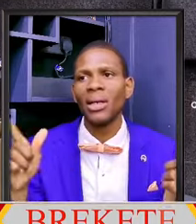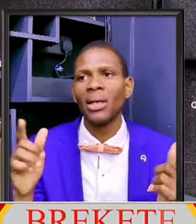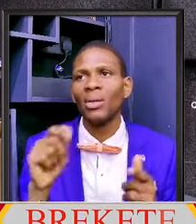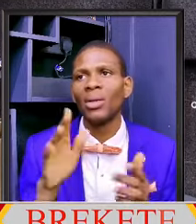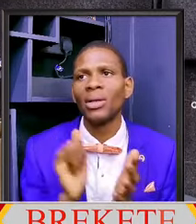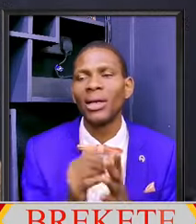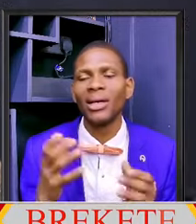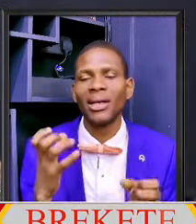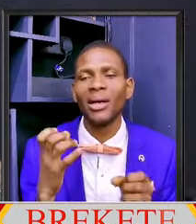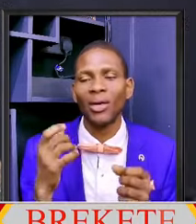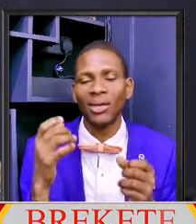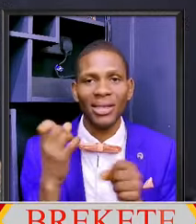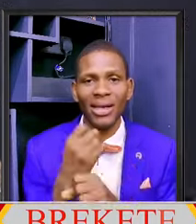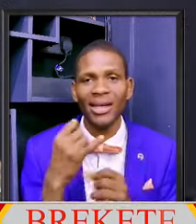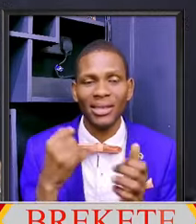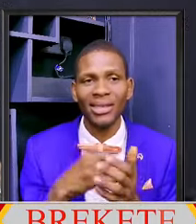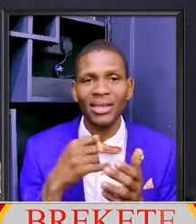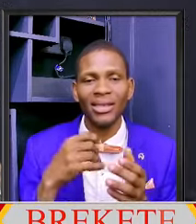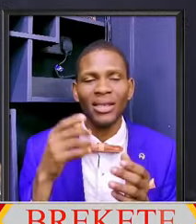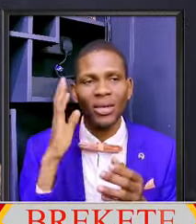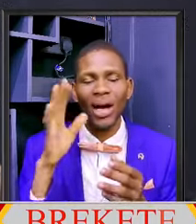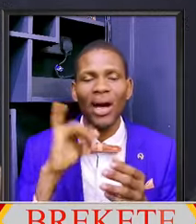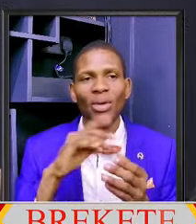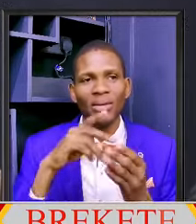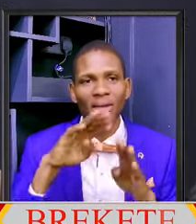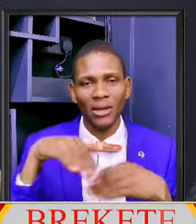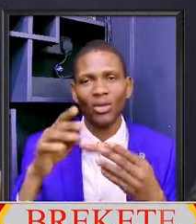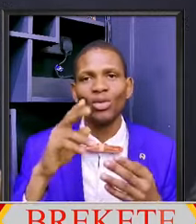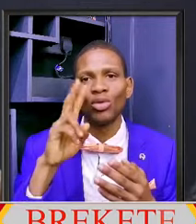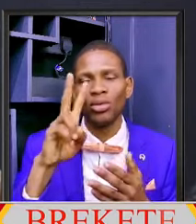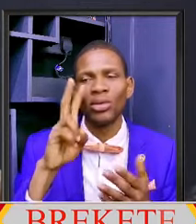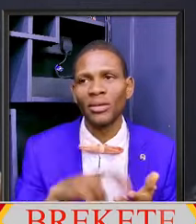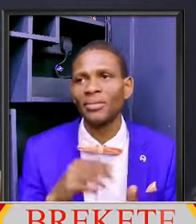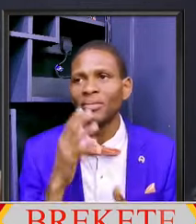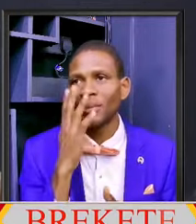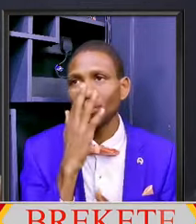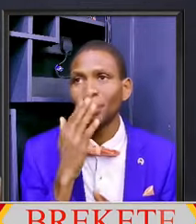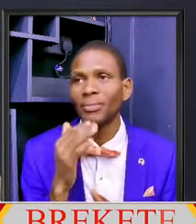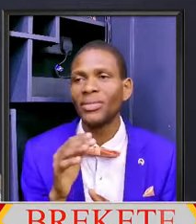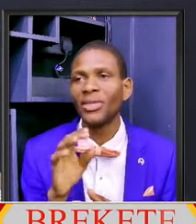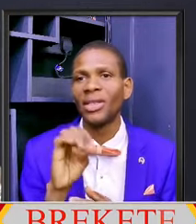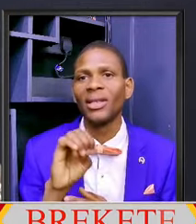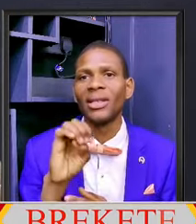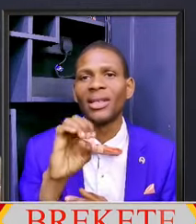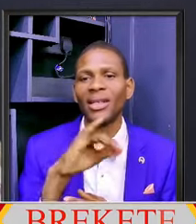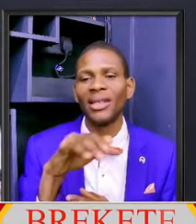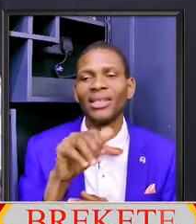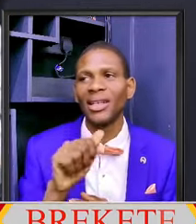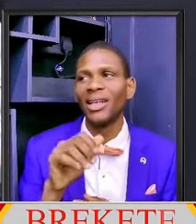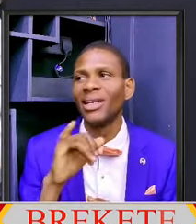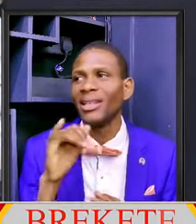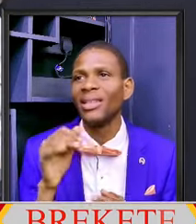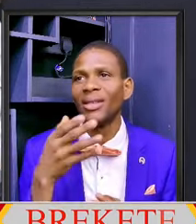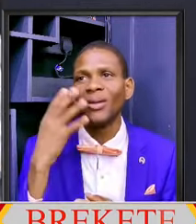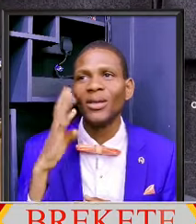anybody we get them, I go dash him 2,000 naira. Eja na